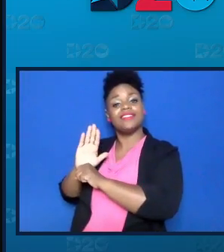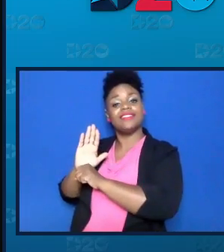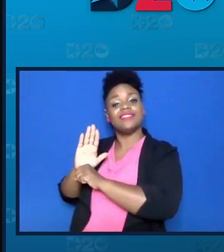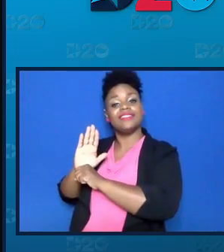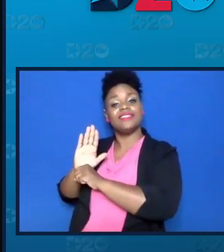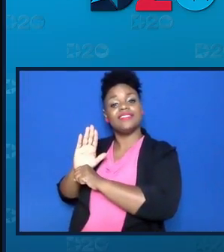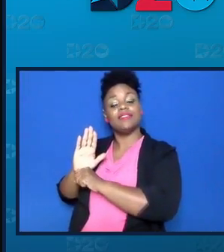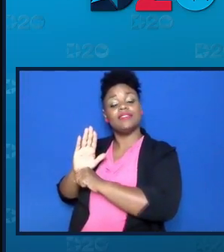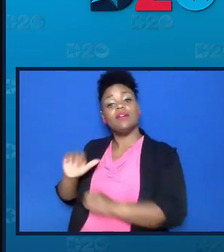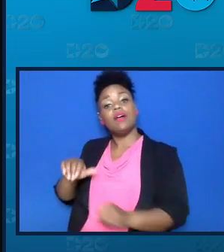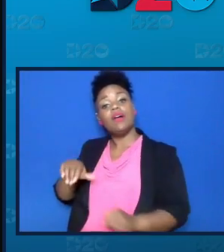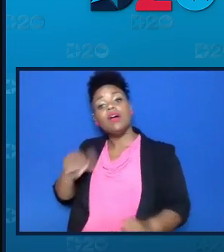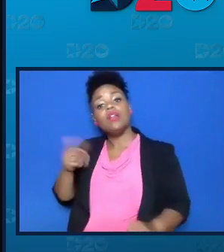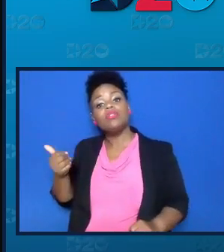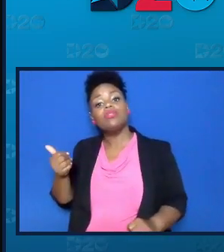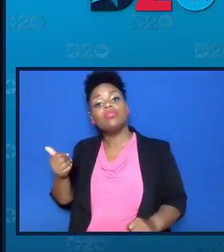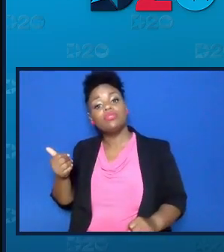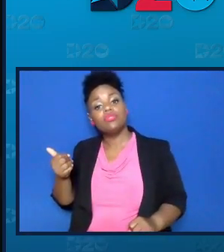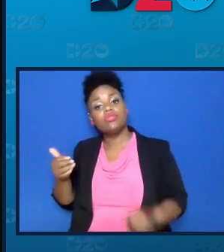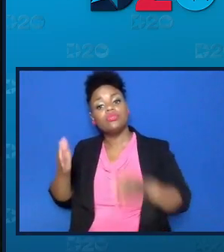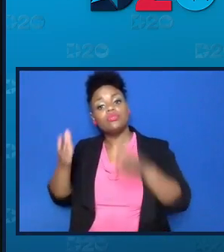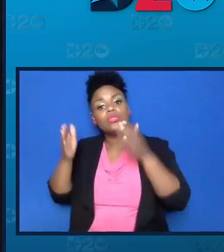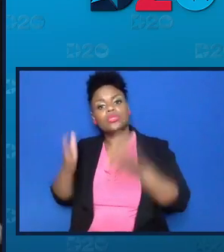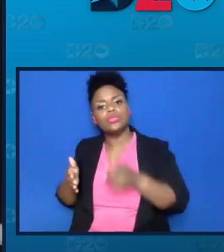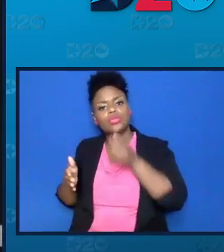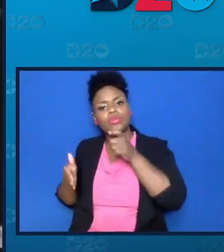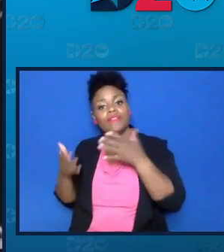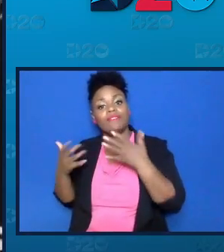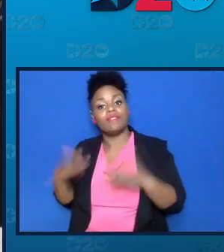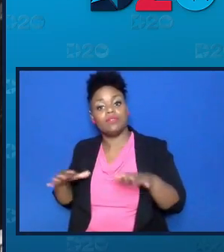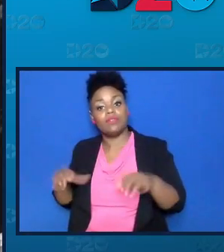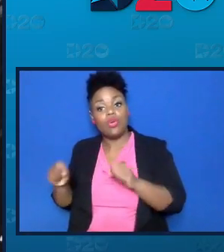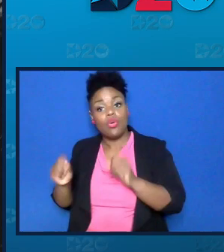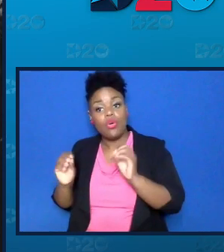Joseph Biden. Biden is a Democrat who's 29 years of age.